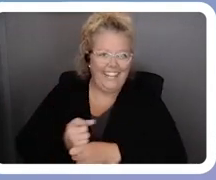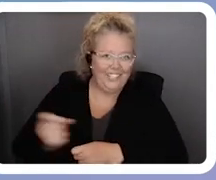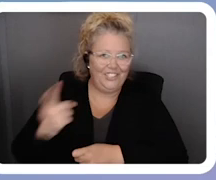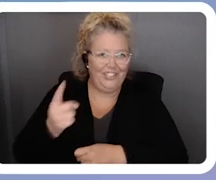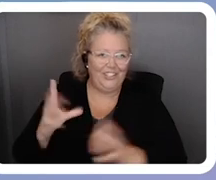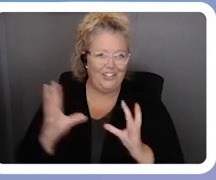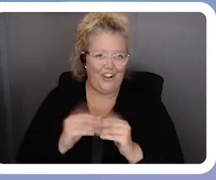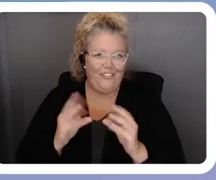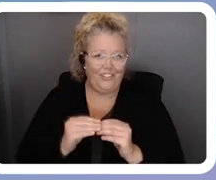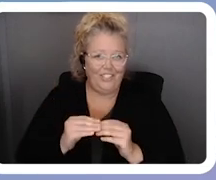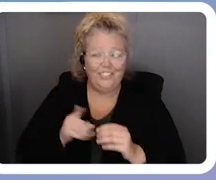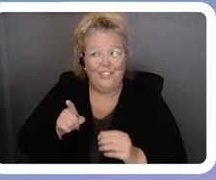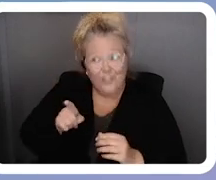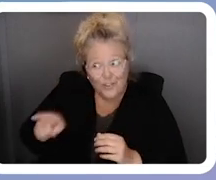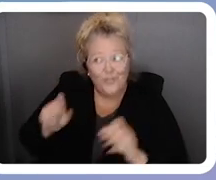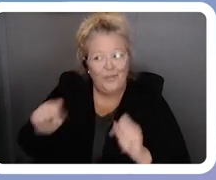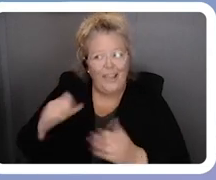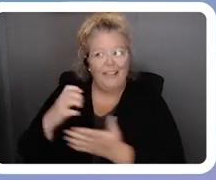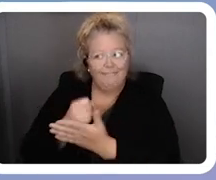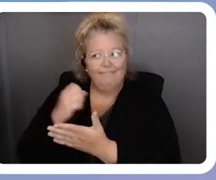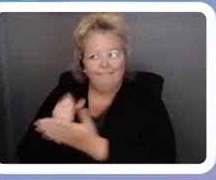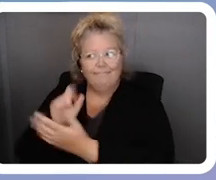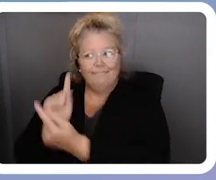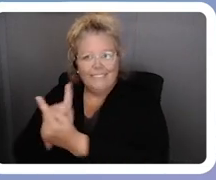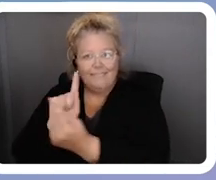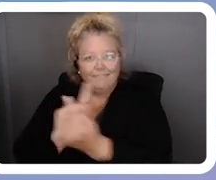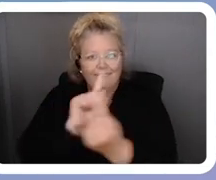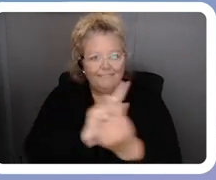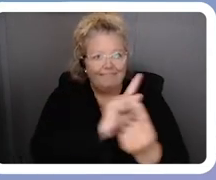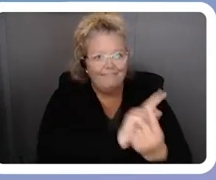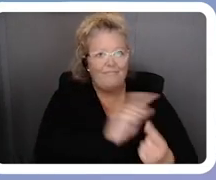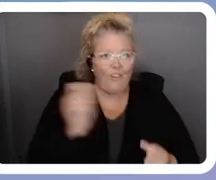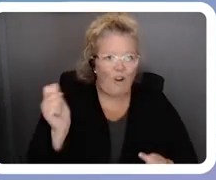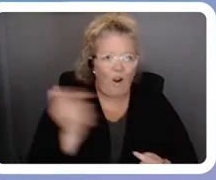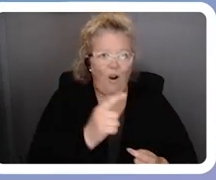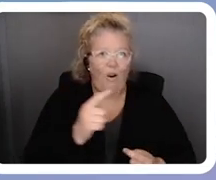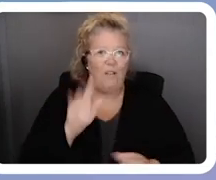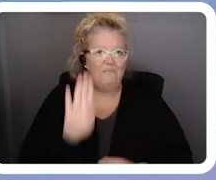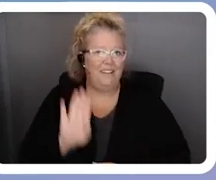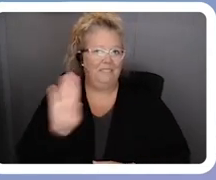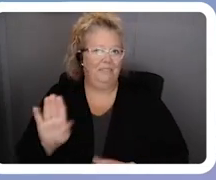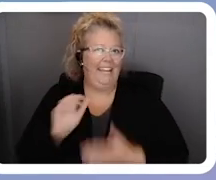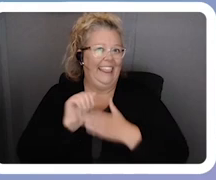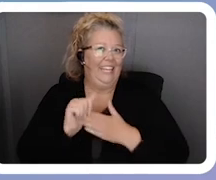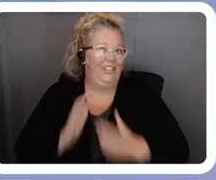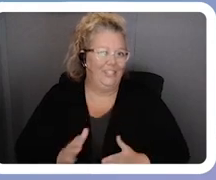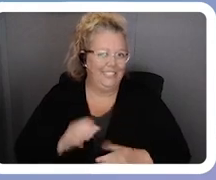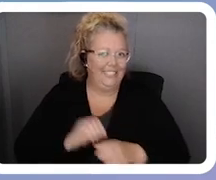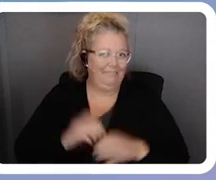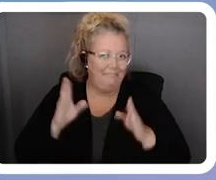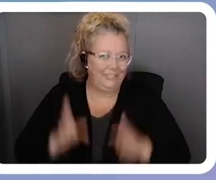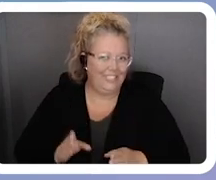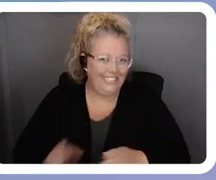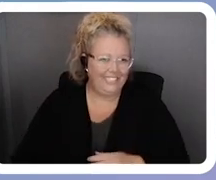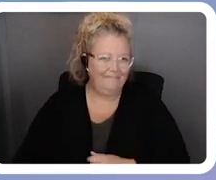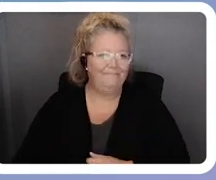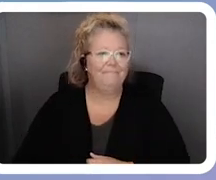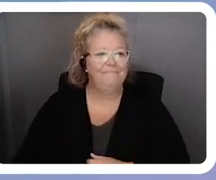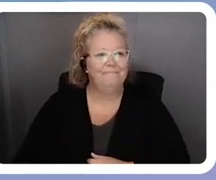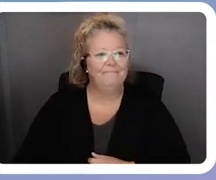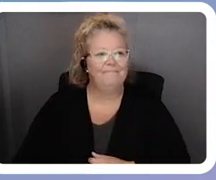year, where you will have the opportunity to meet all of our incredible Best Buddies leaders in person. I can't